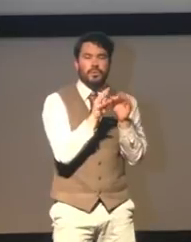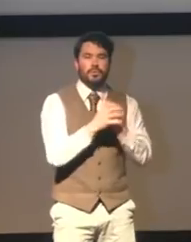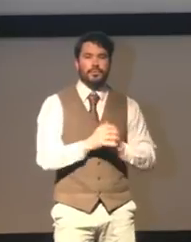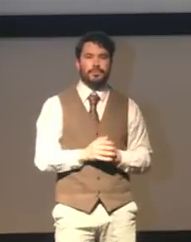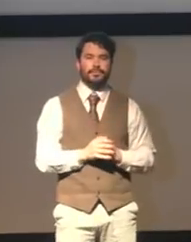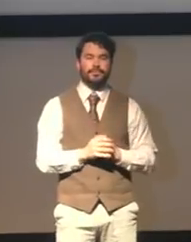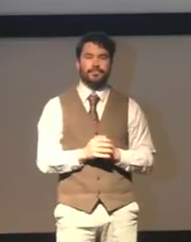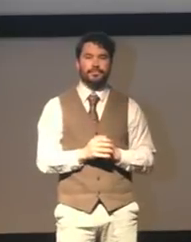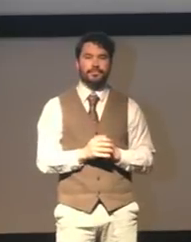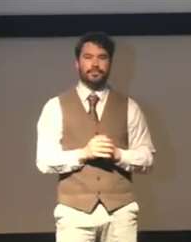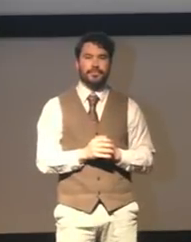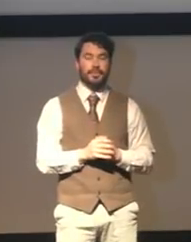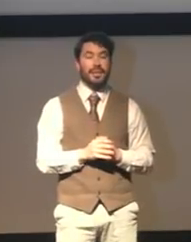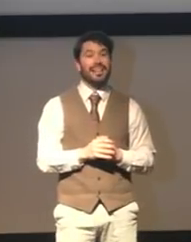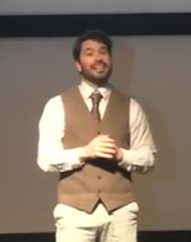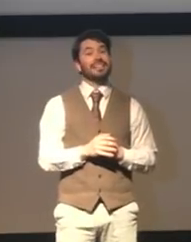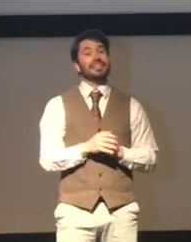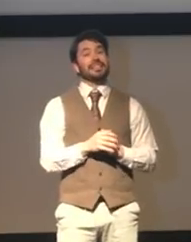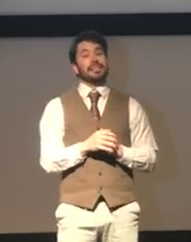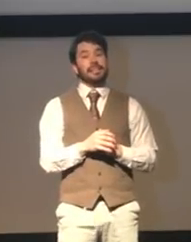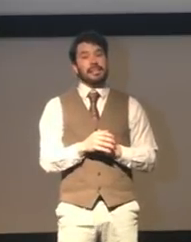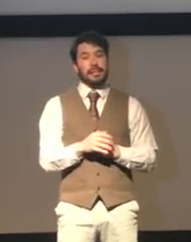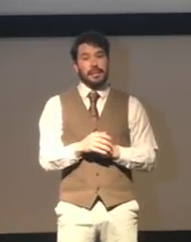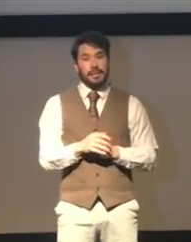to recognize that we have finite